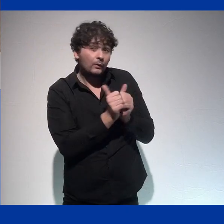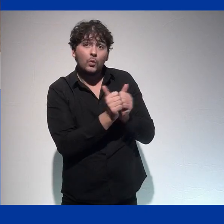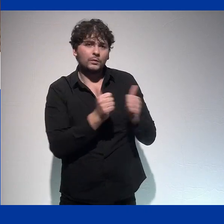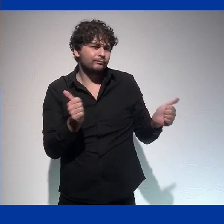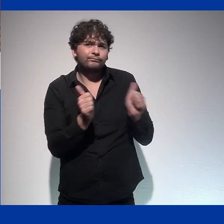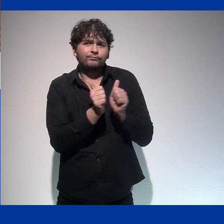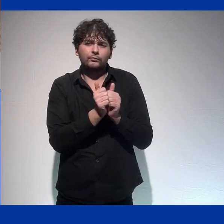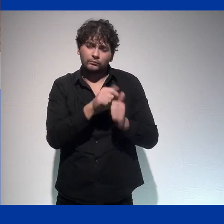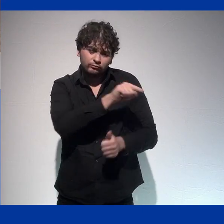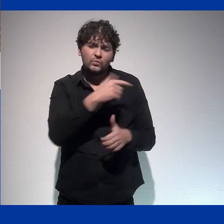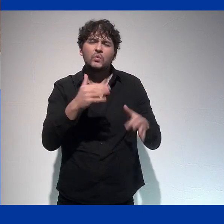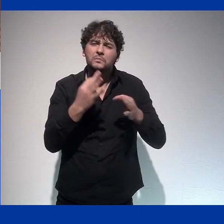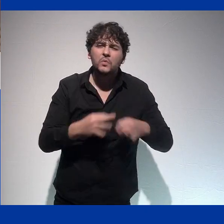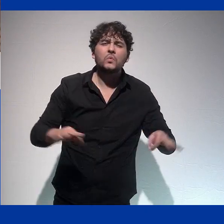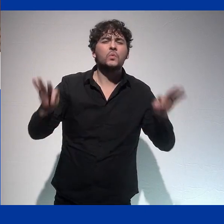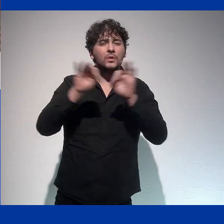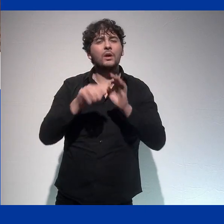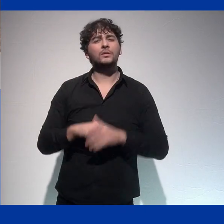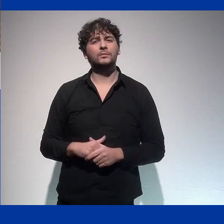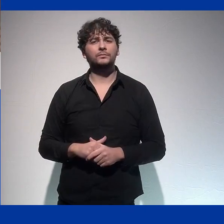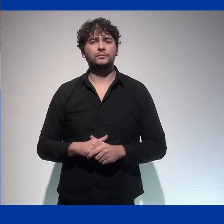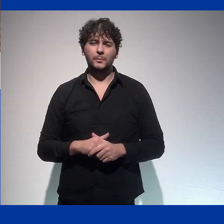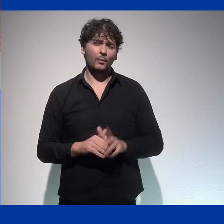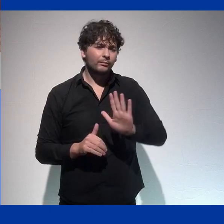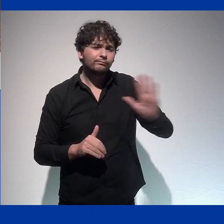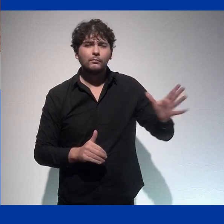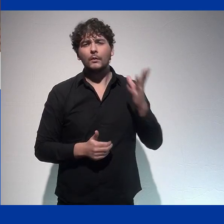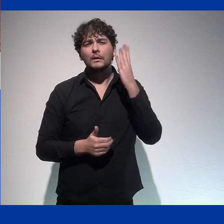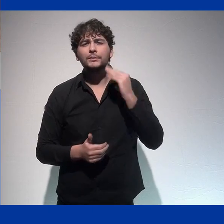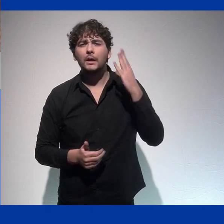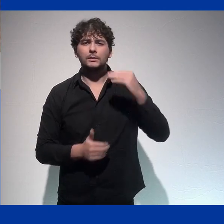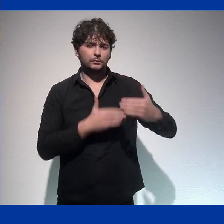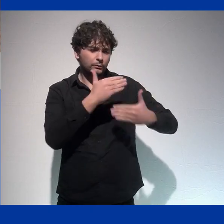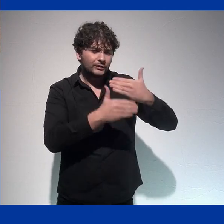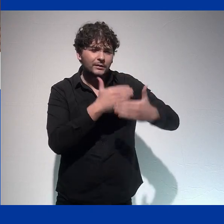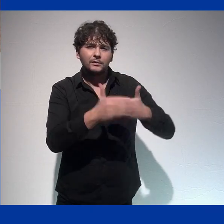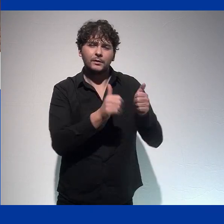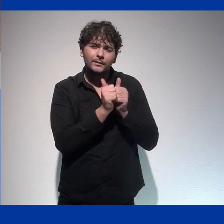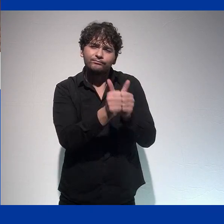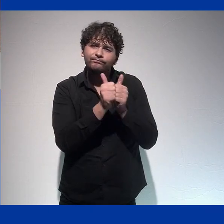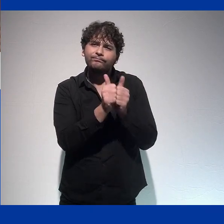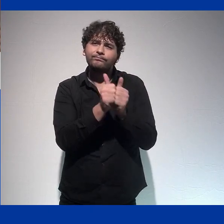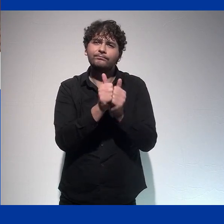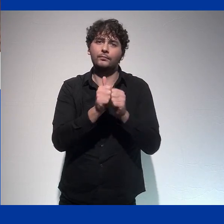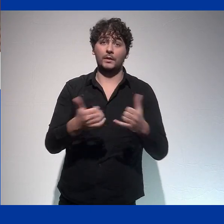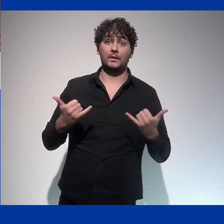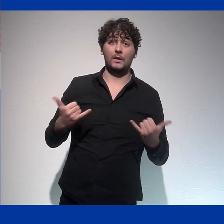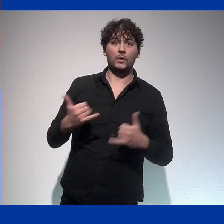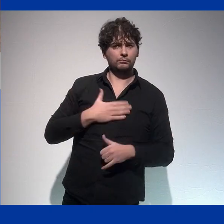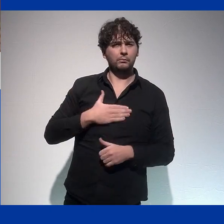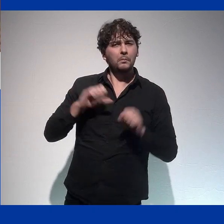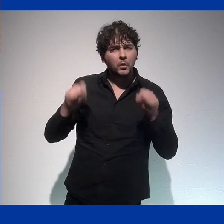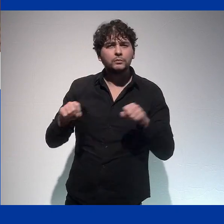essential to allow young people in the various areas and life forms that they visit and they